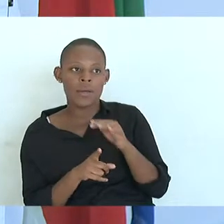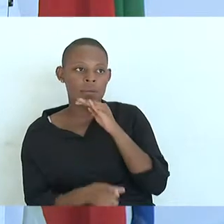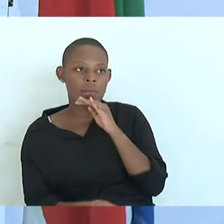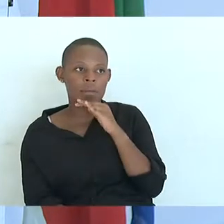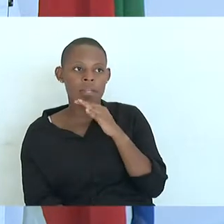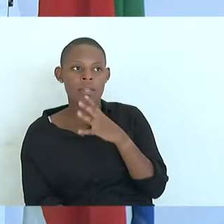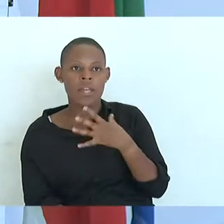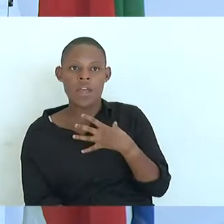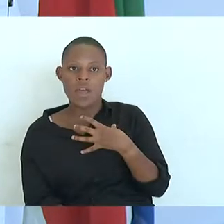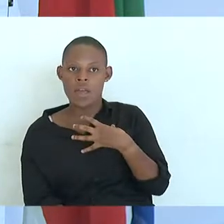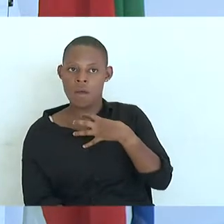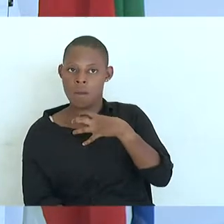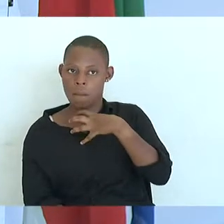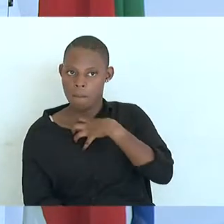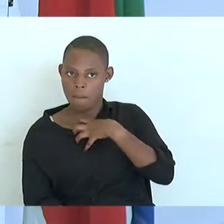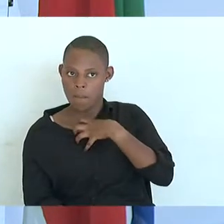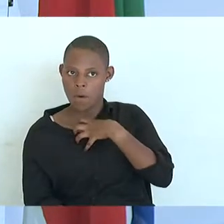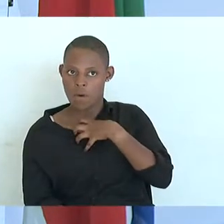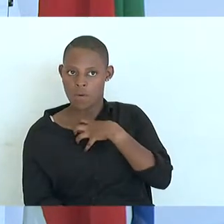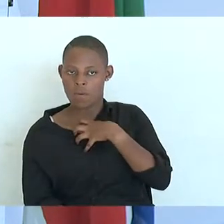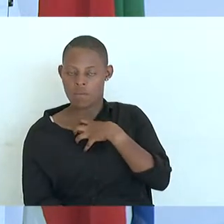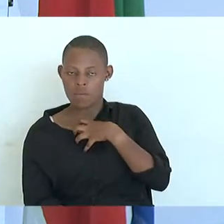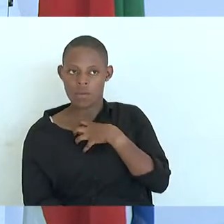fight to own. If Seaboard